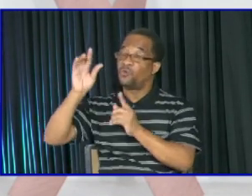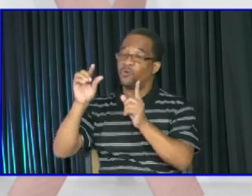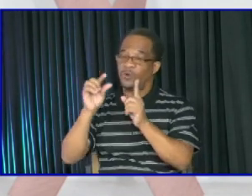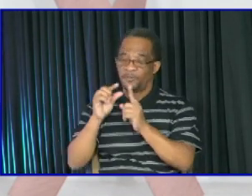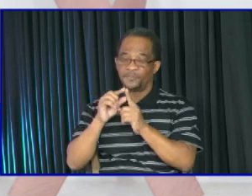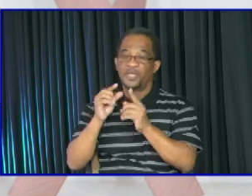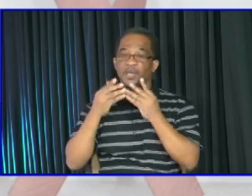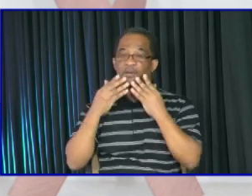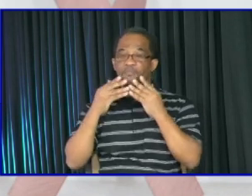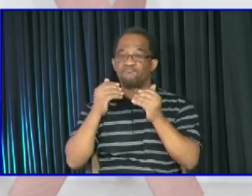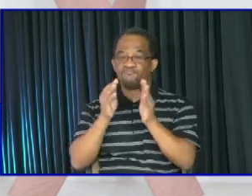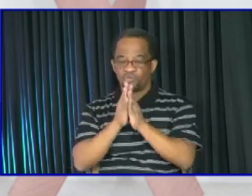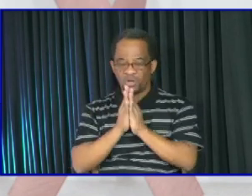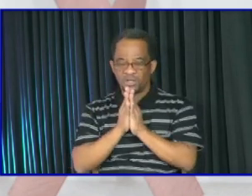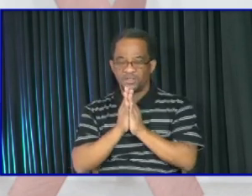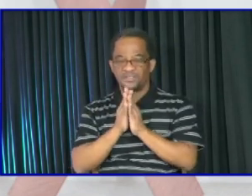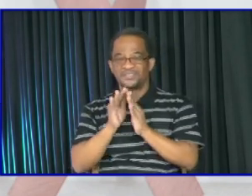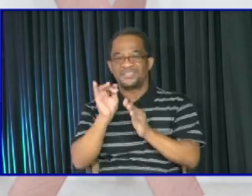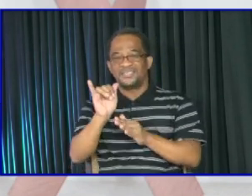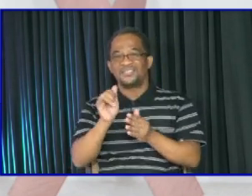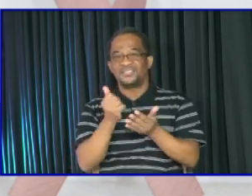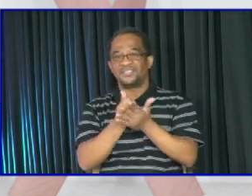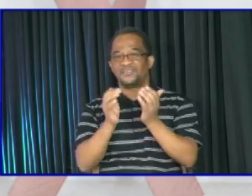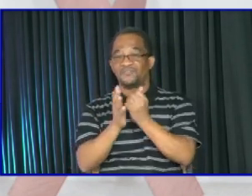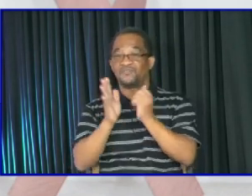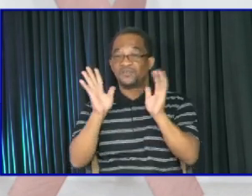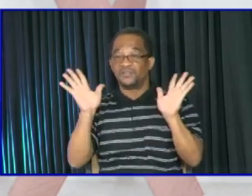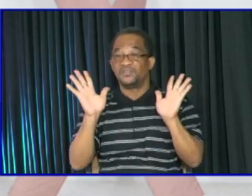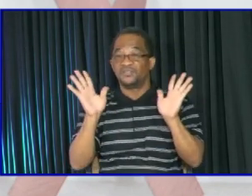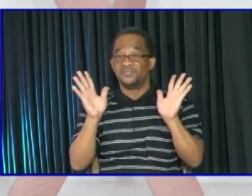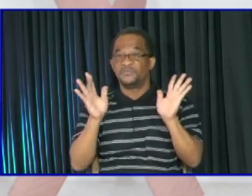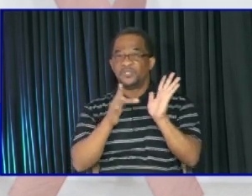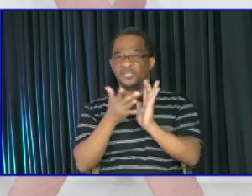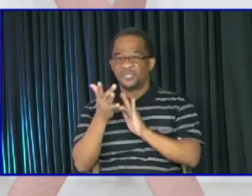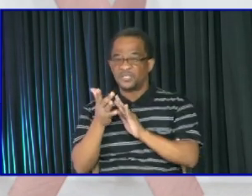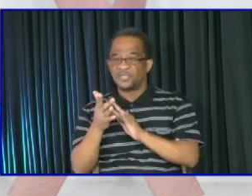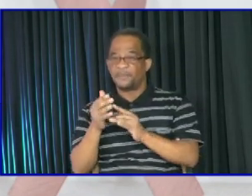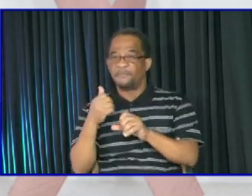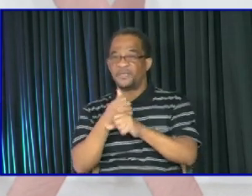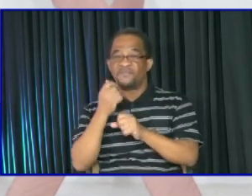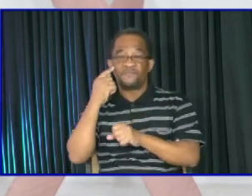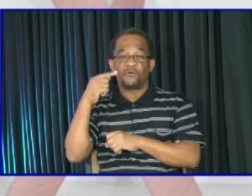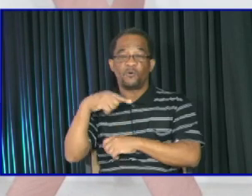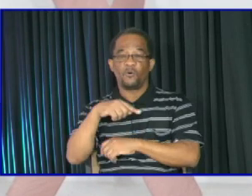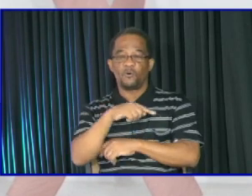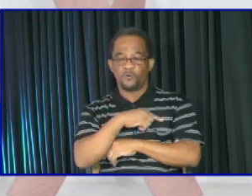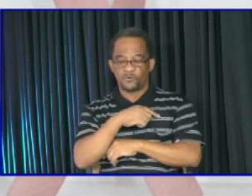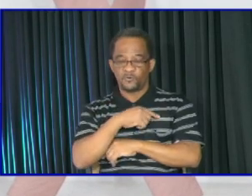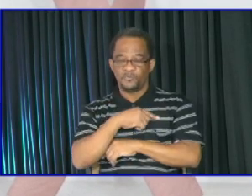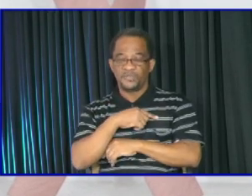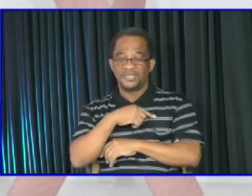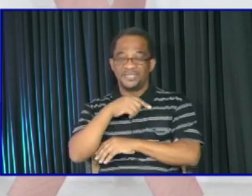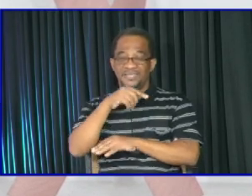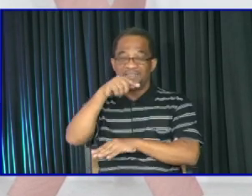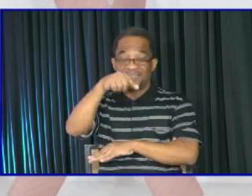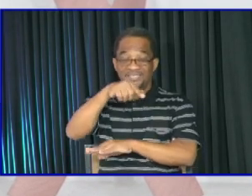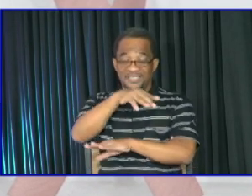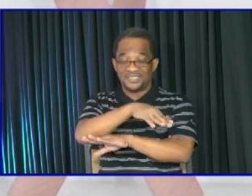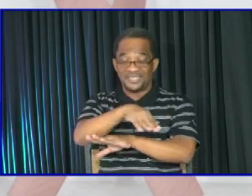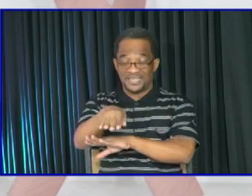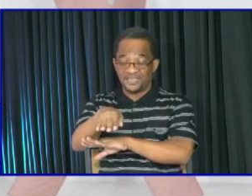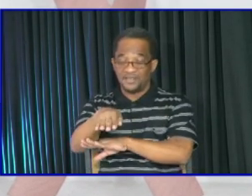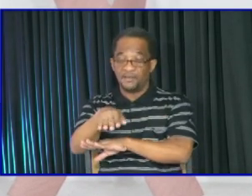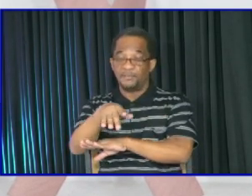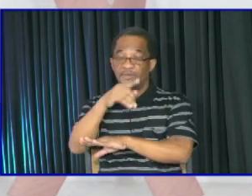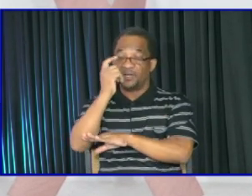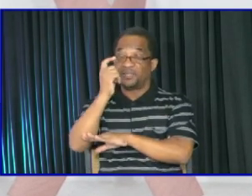we pray that the sacrifice that Christ has made on our behalf, this night, because